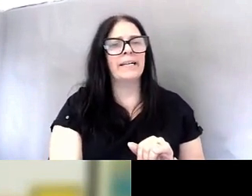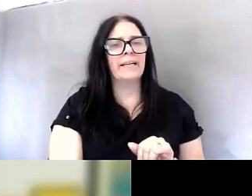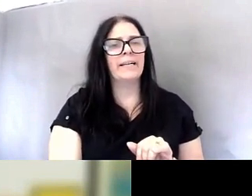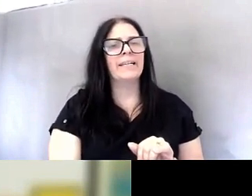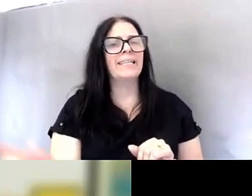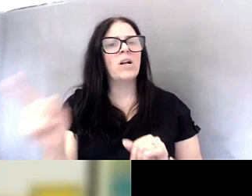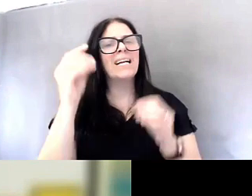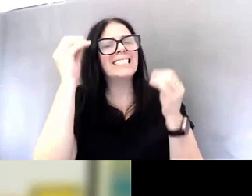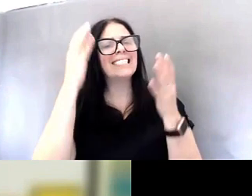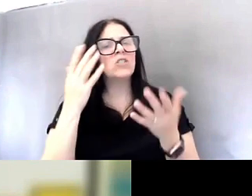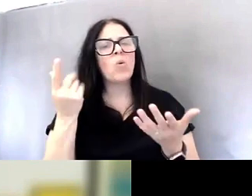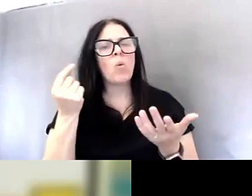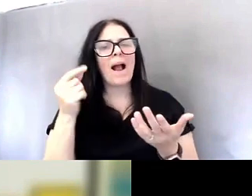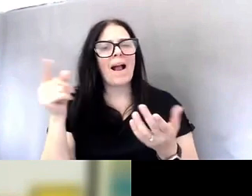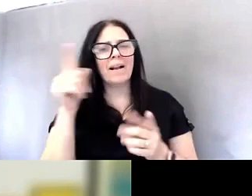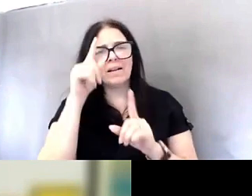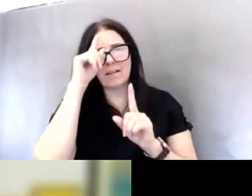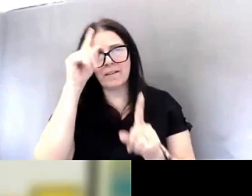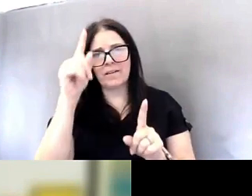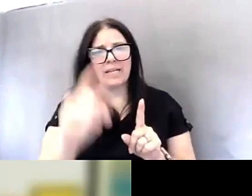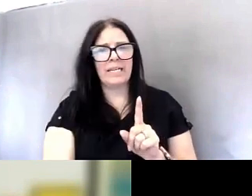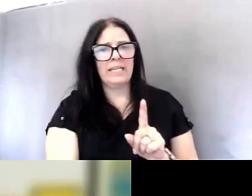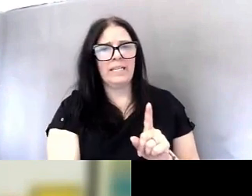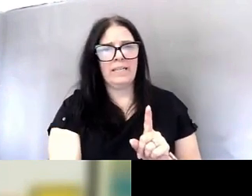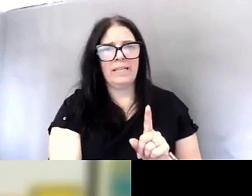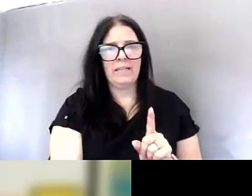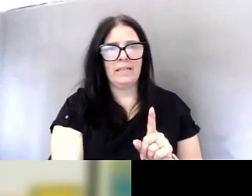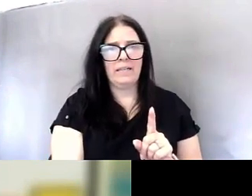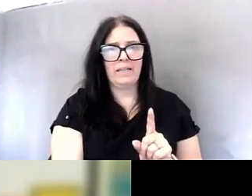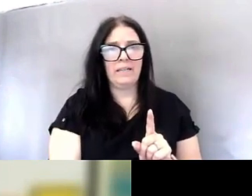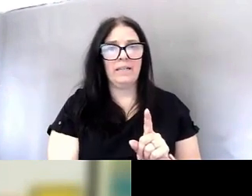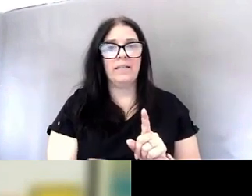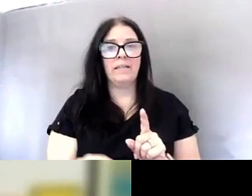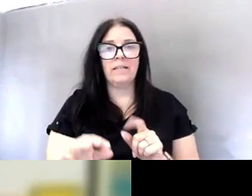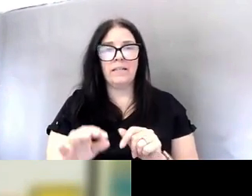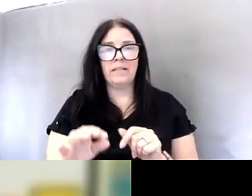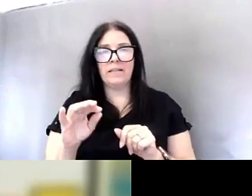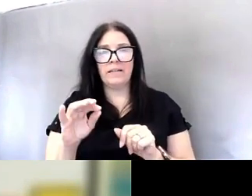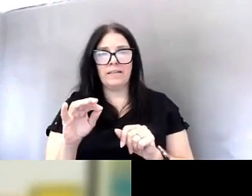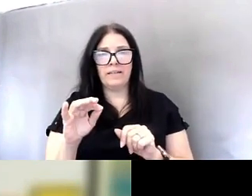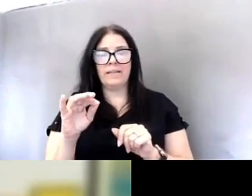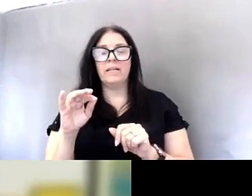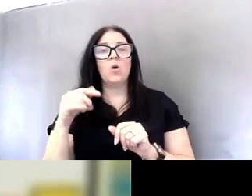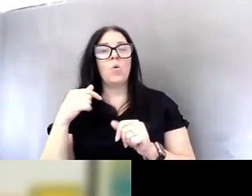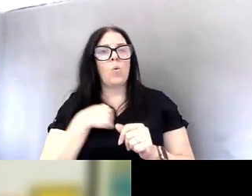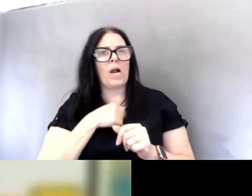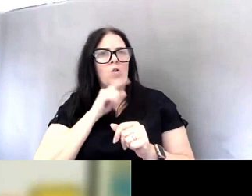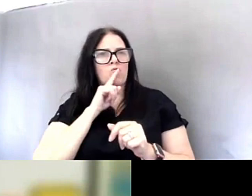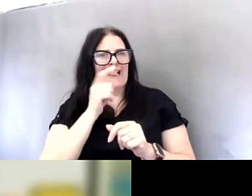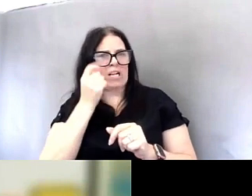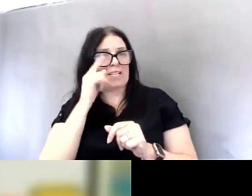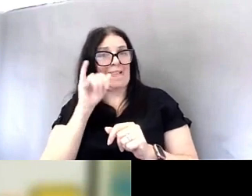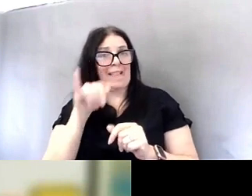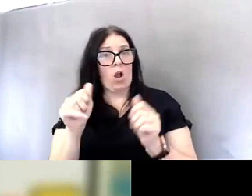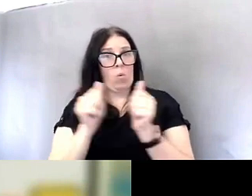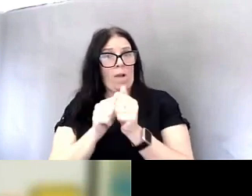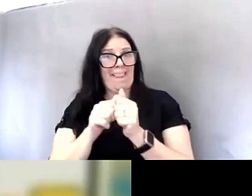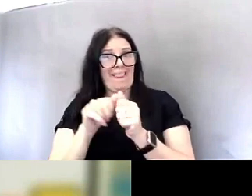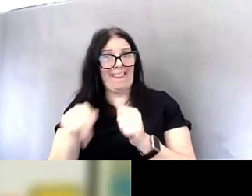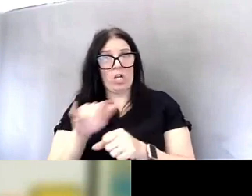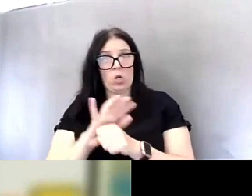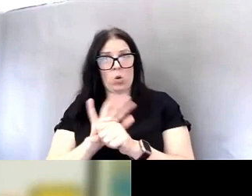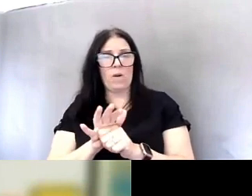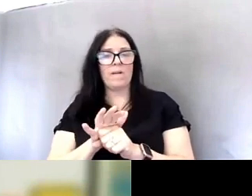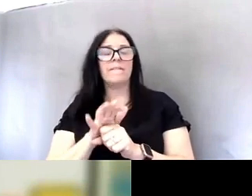most. What couldn't they find? We really understood that with the pandemic, suddenly